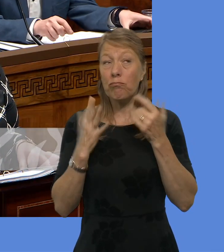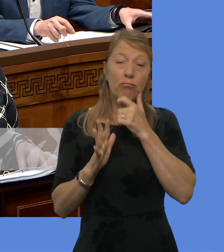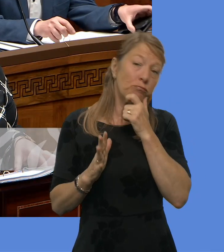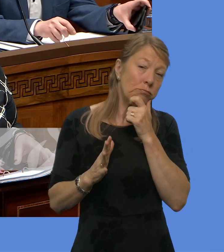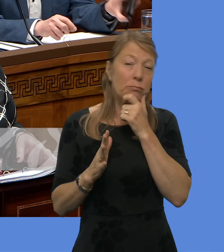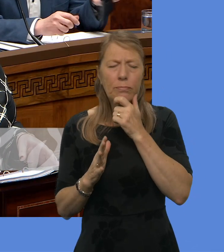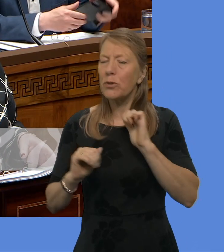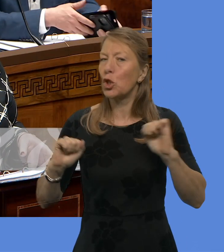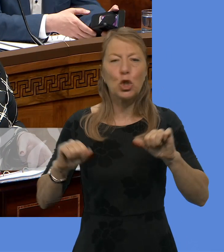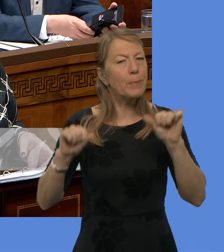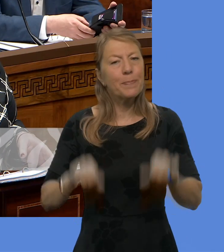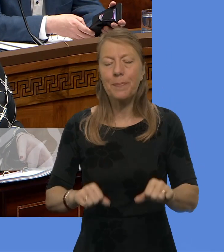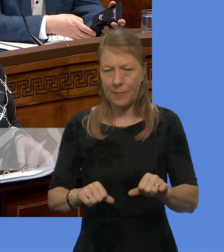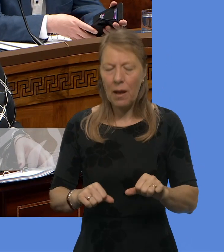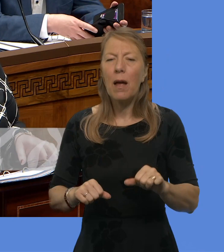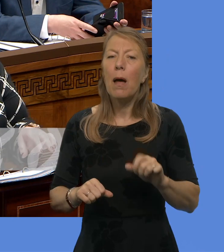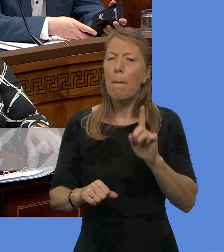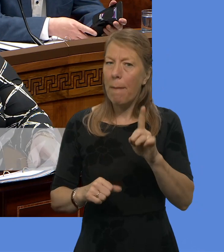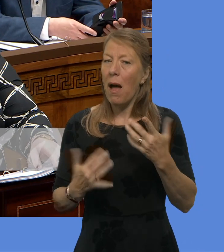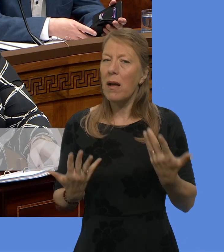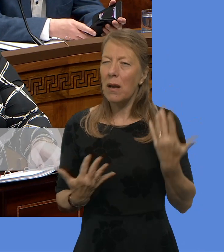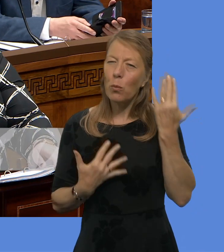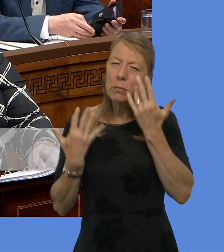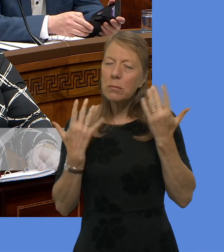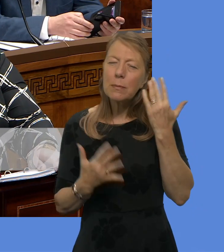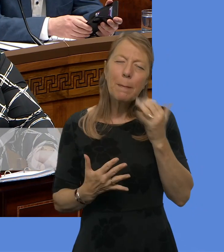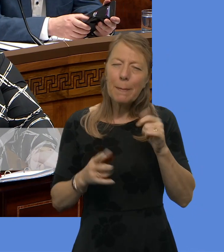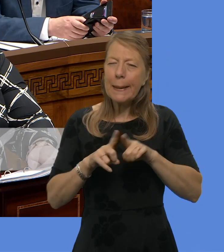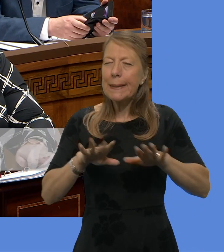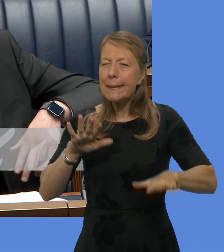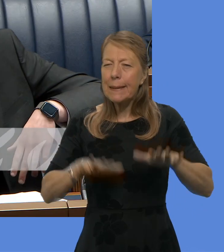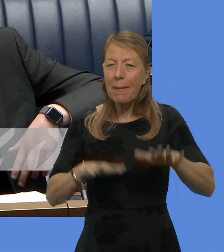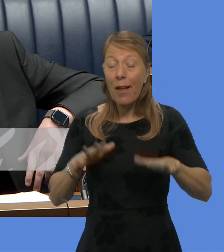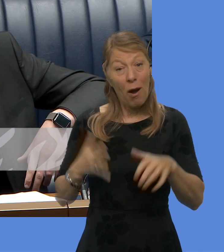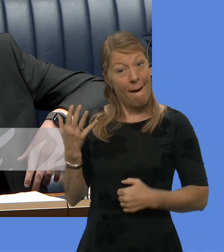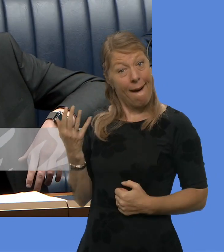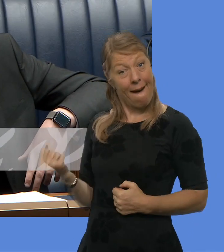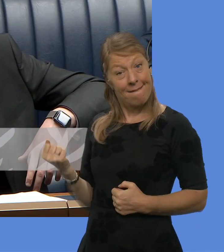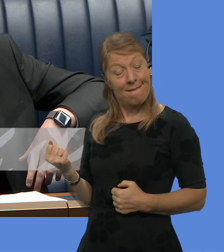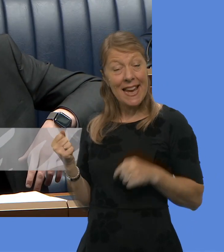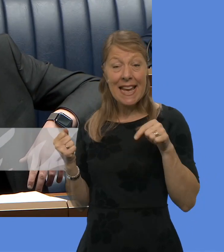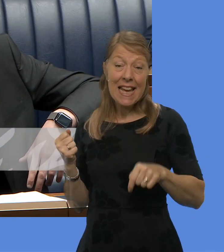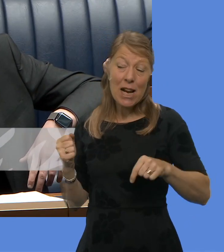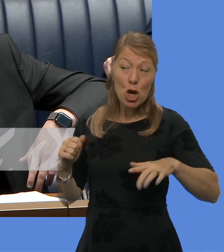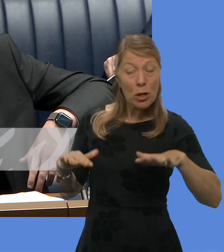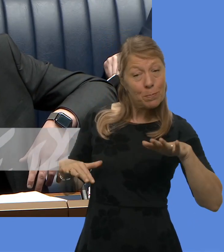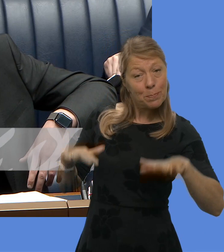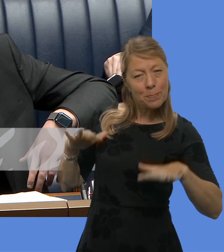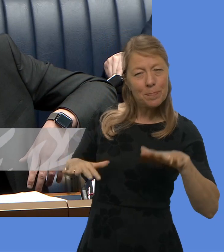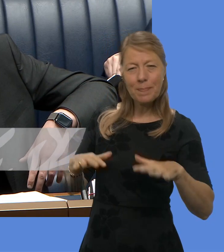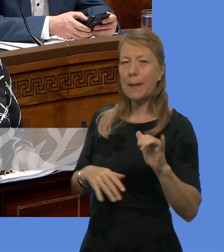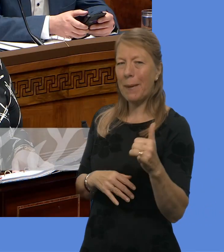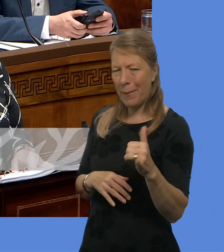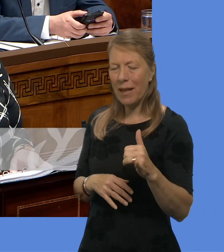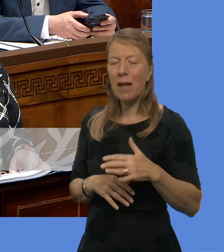the potential to do something along similar lines to what is being proposed elsewhere. We will have to look at how quickly we are able to